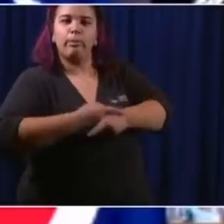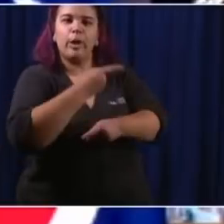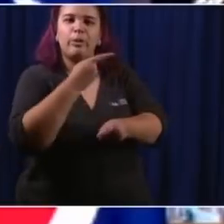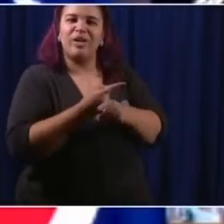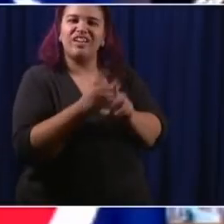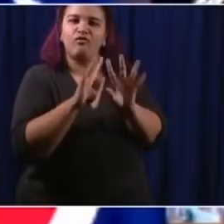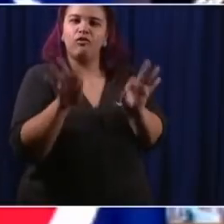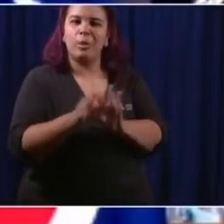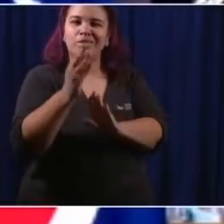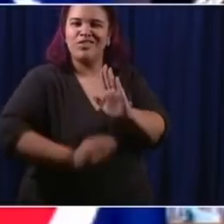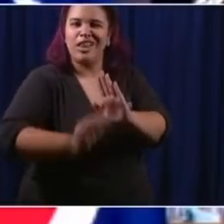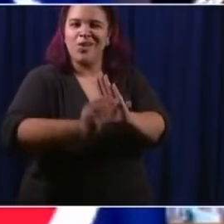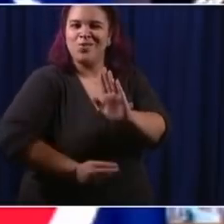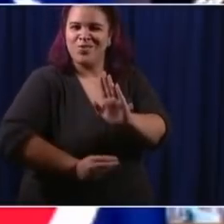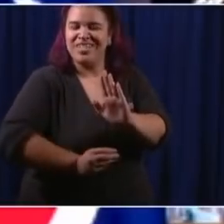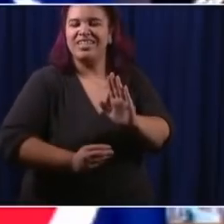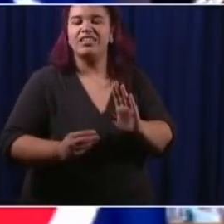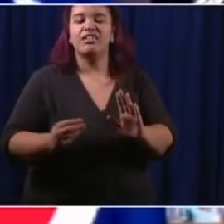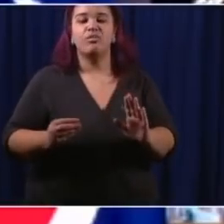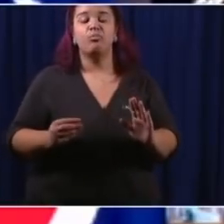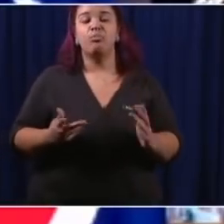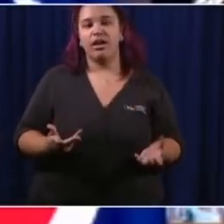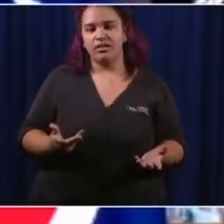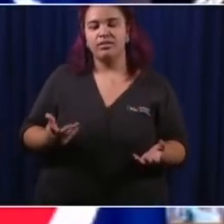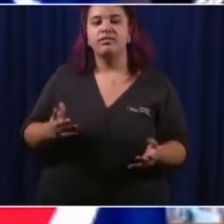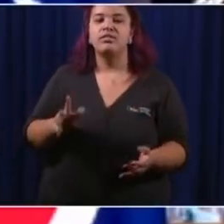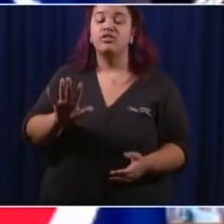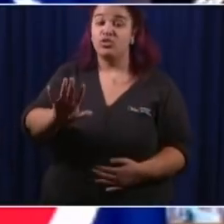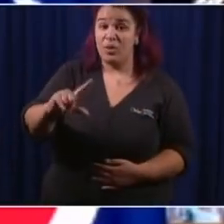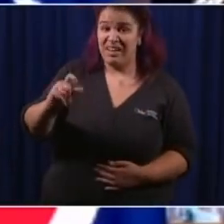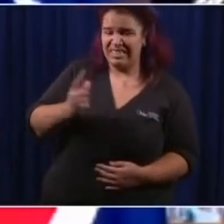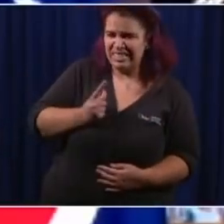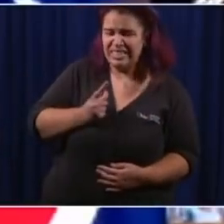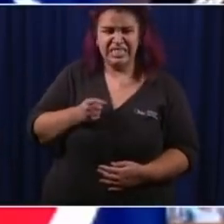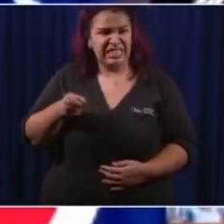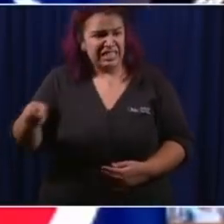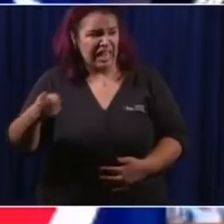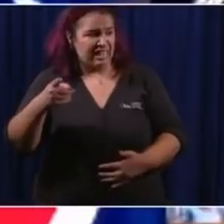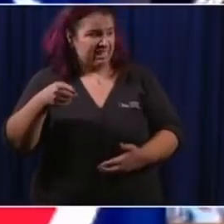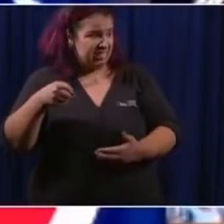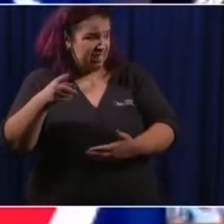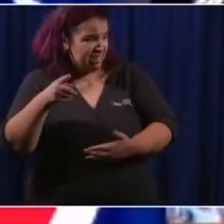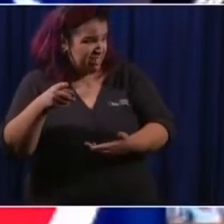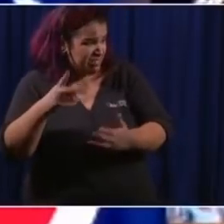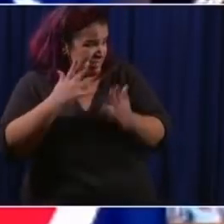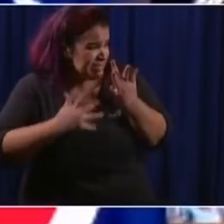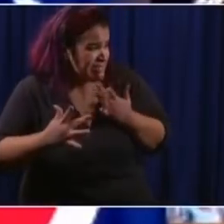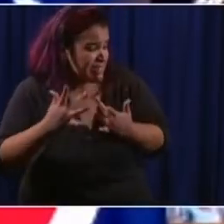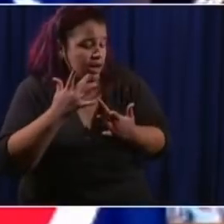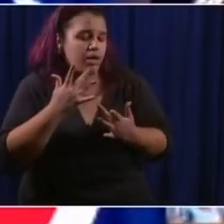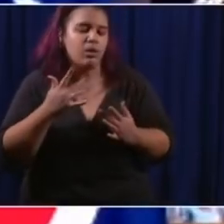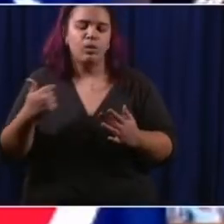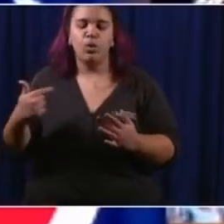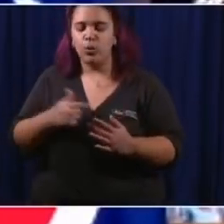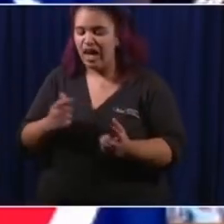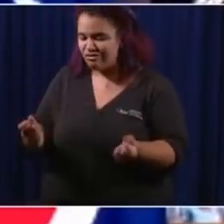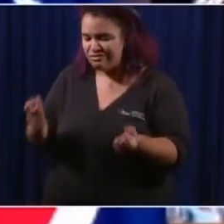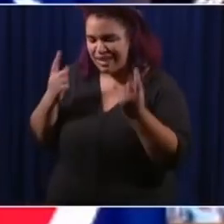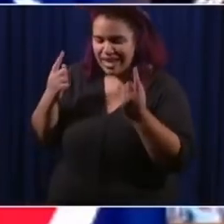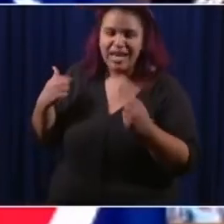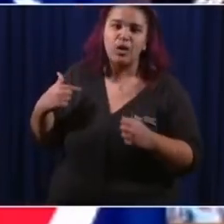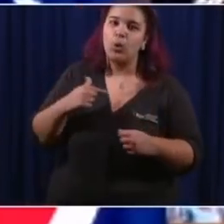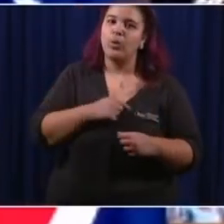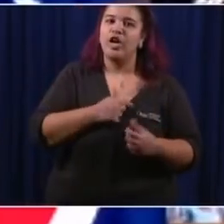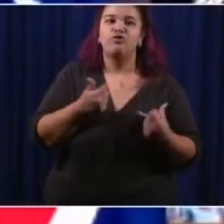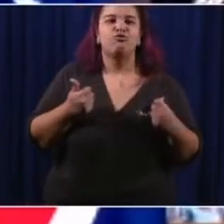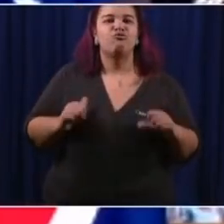question, we understand the challenges that they all face, and we're trying to get the relief dollars out to them as fast as we